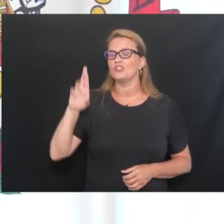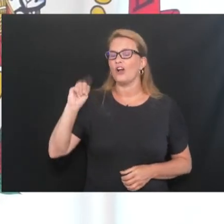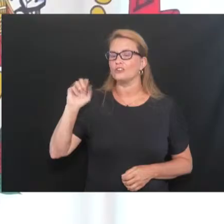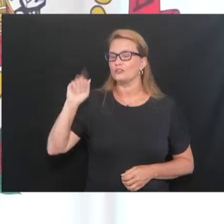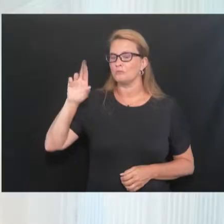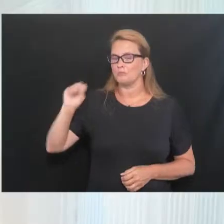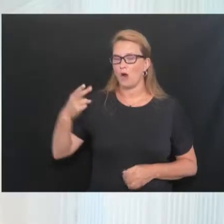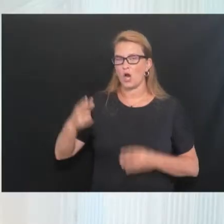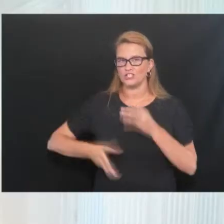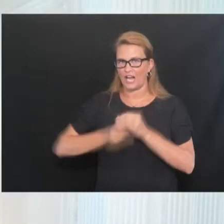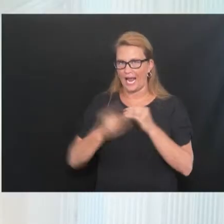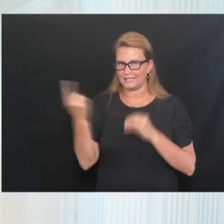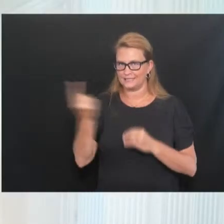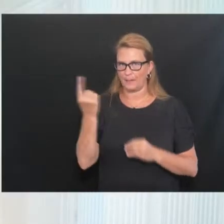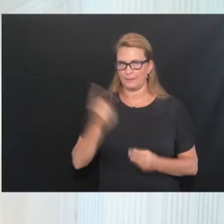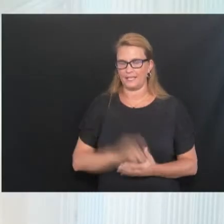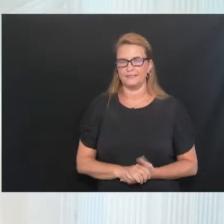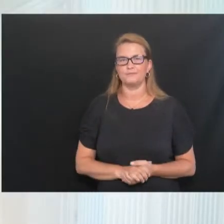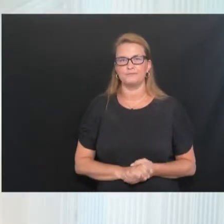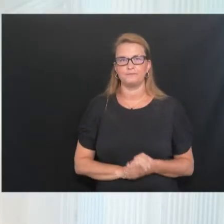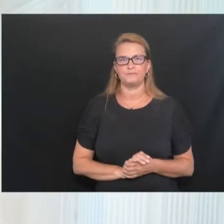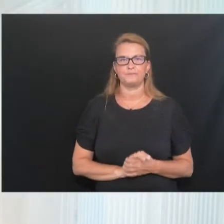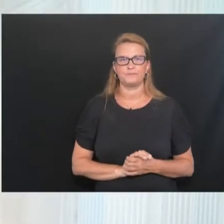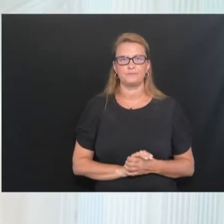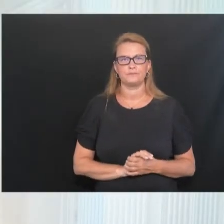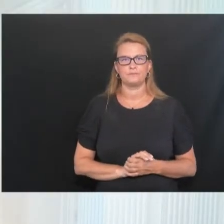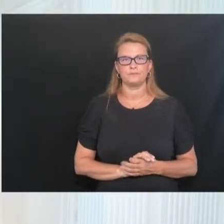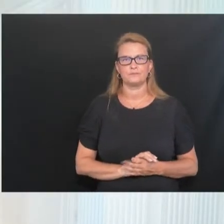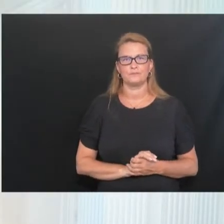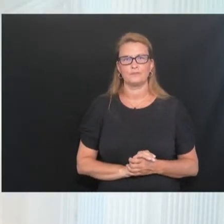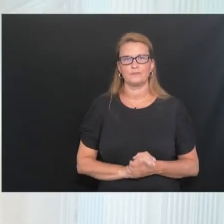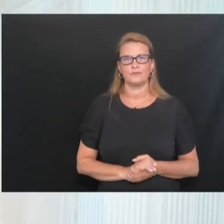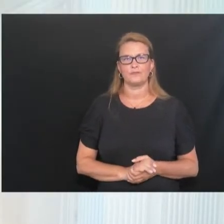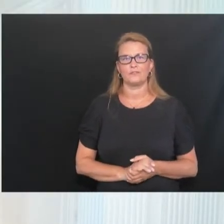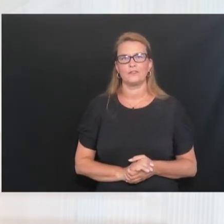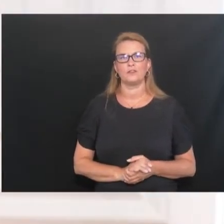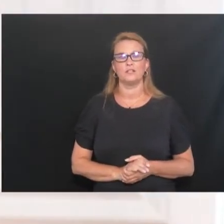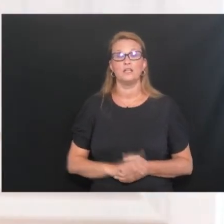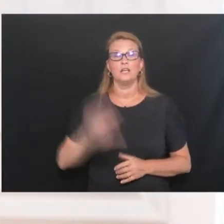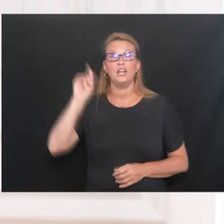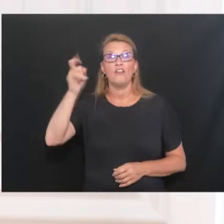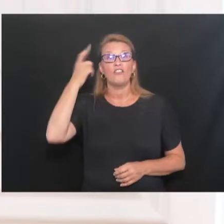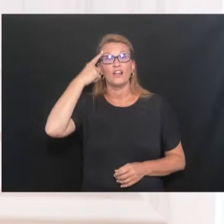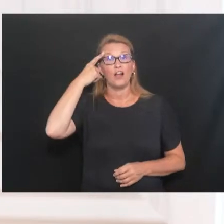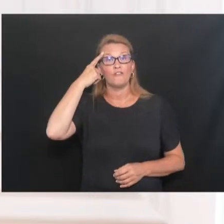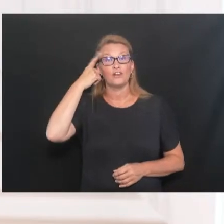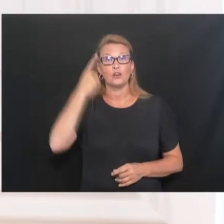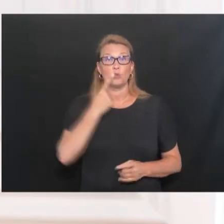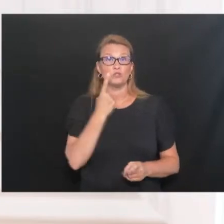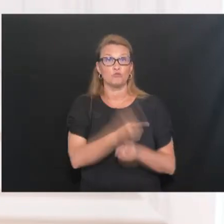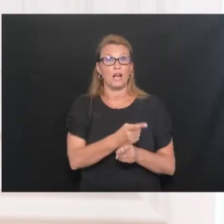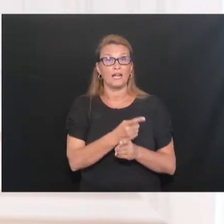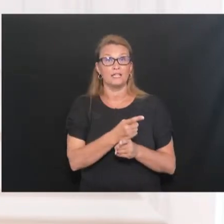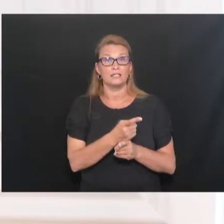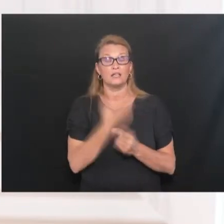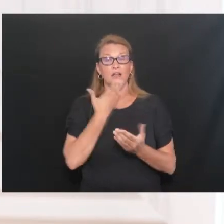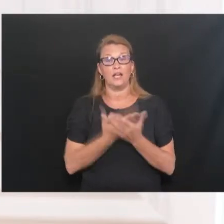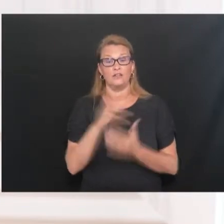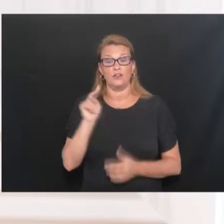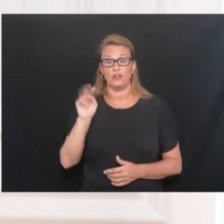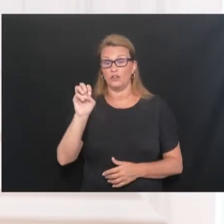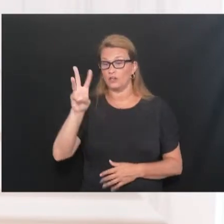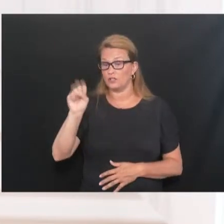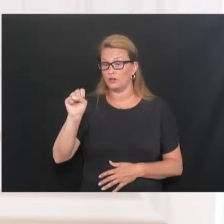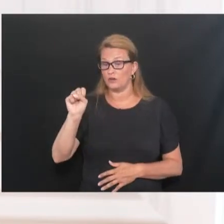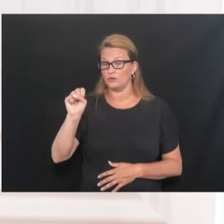Well, thank you, Governor, and thank you, Mark. And I think the Governor said it correctly. The good news, and the Governor talked about glass half